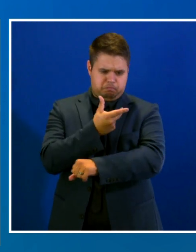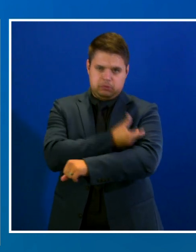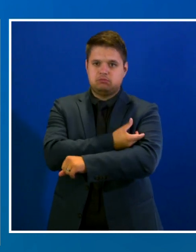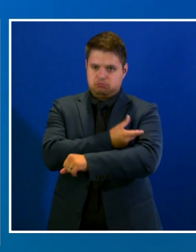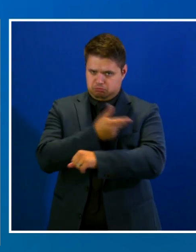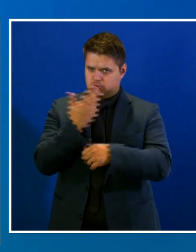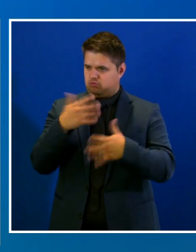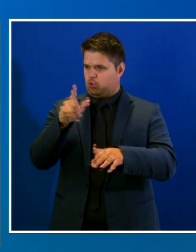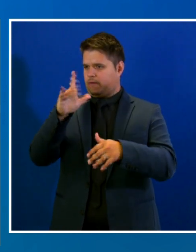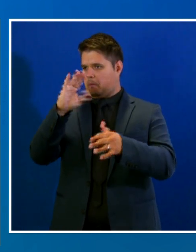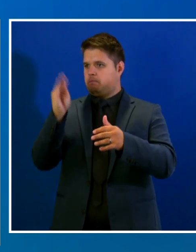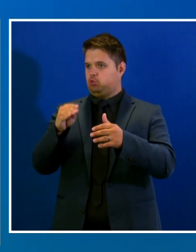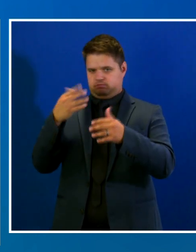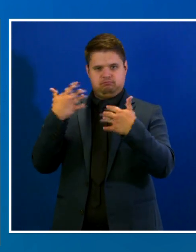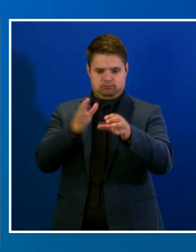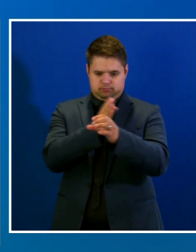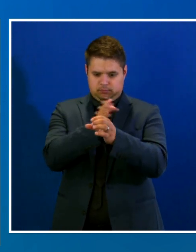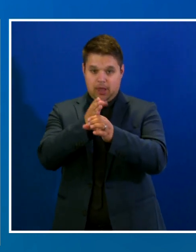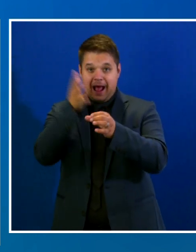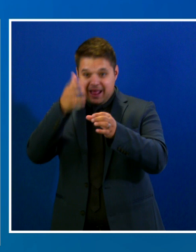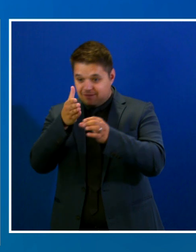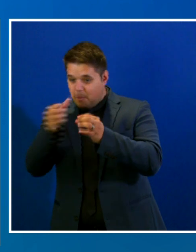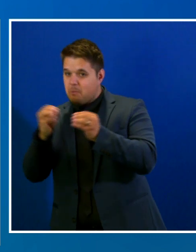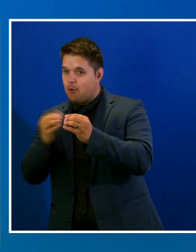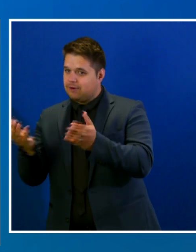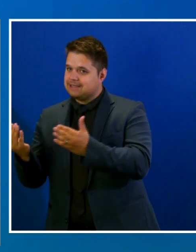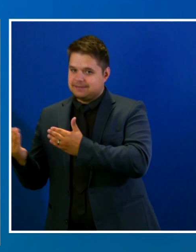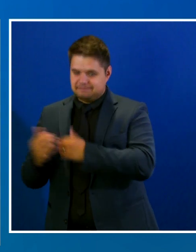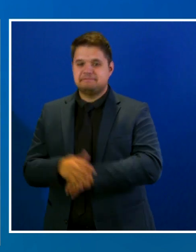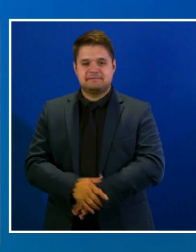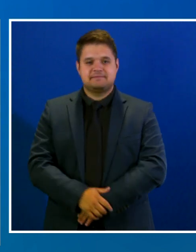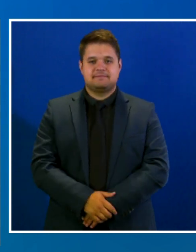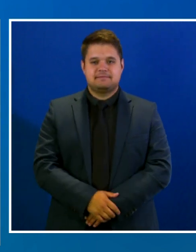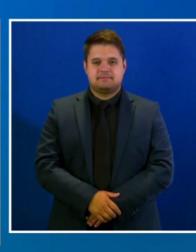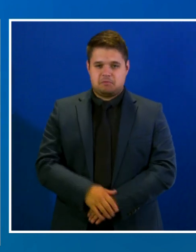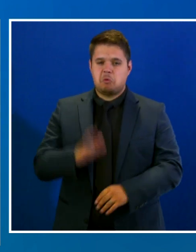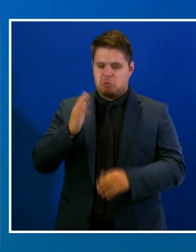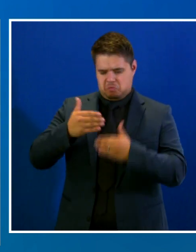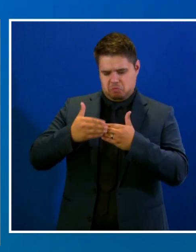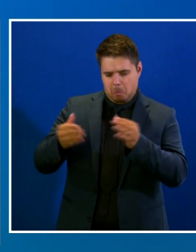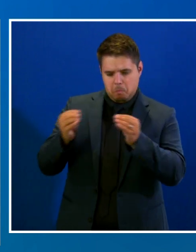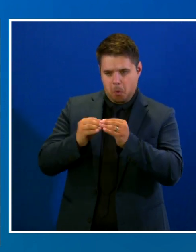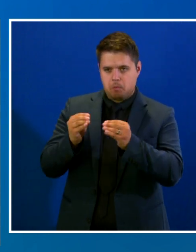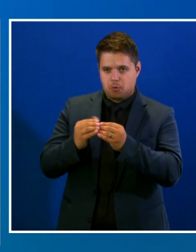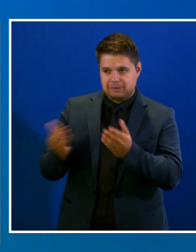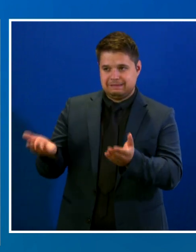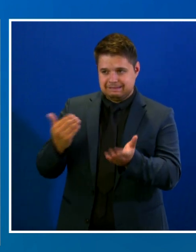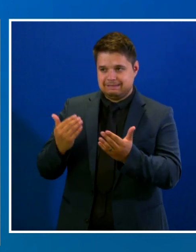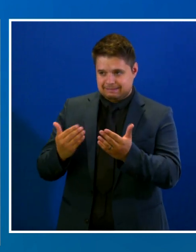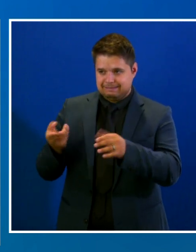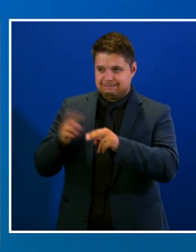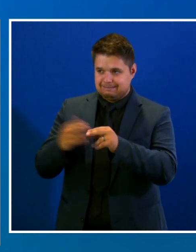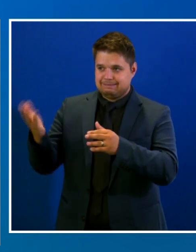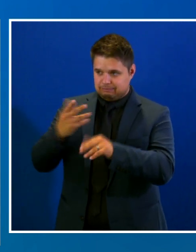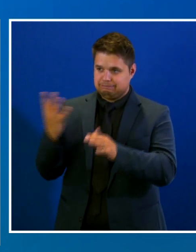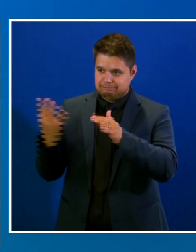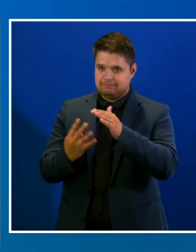region makes more progress. So let's keep up the great work and encourage others to get the